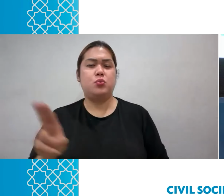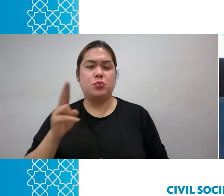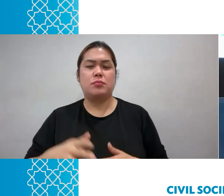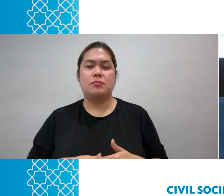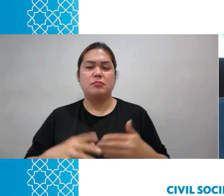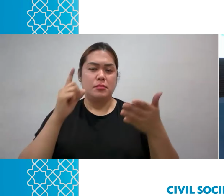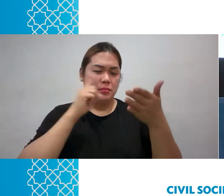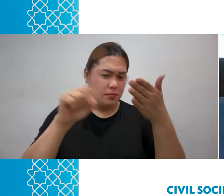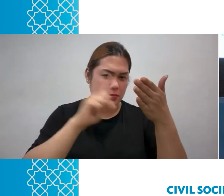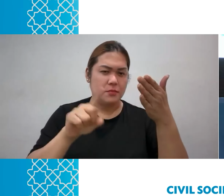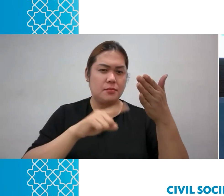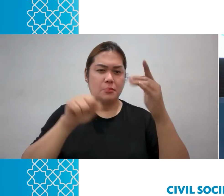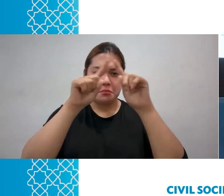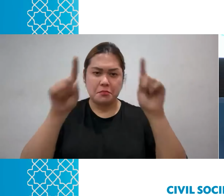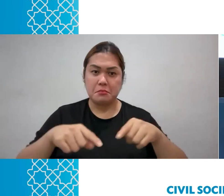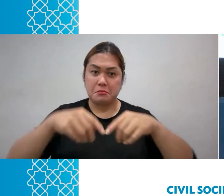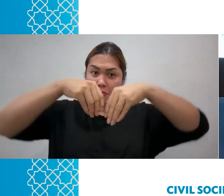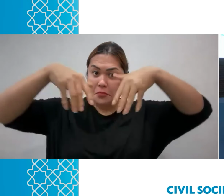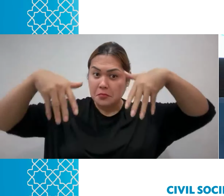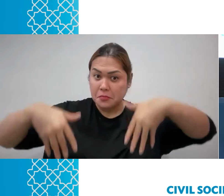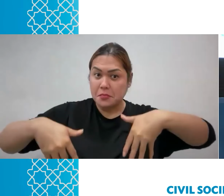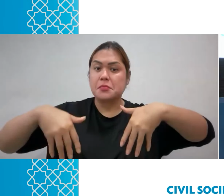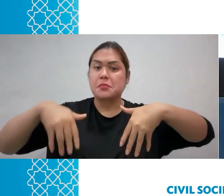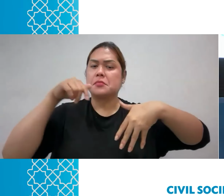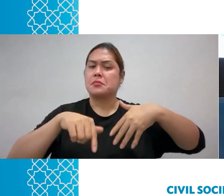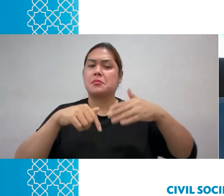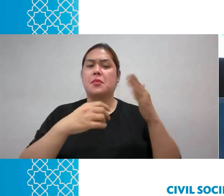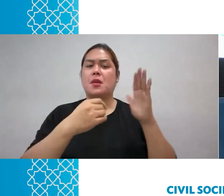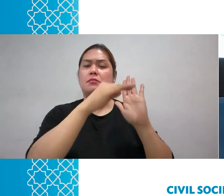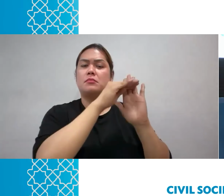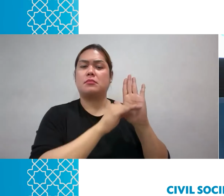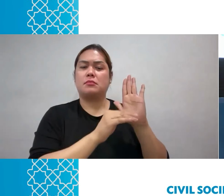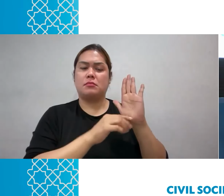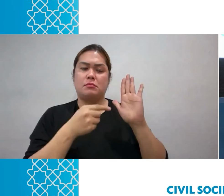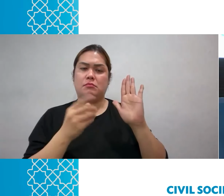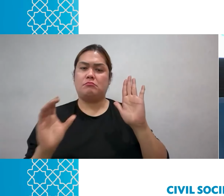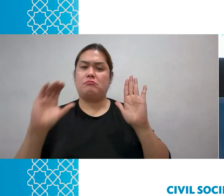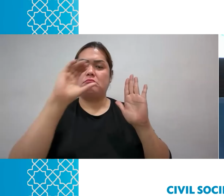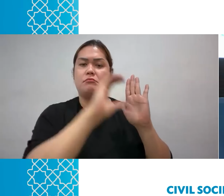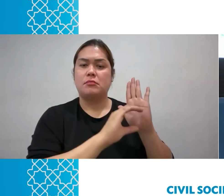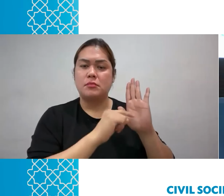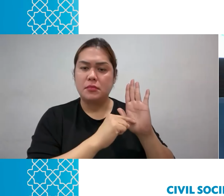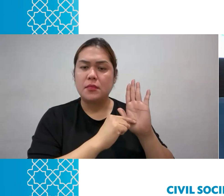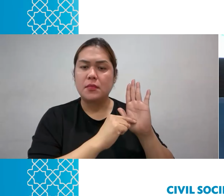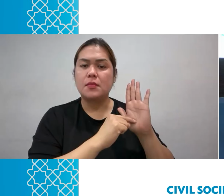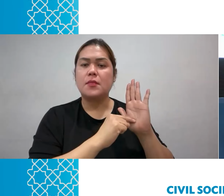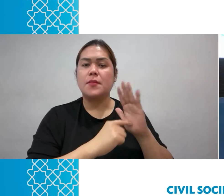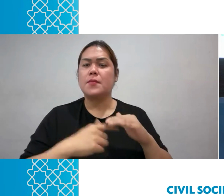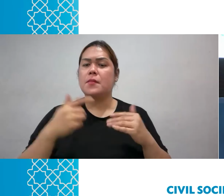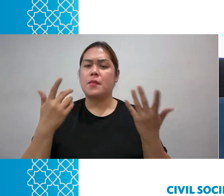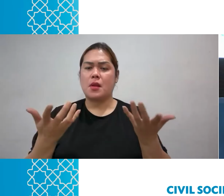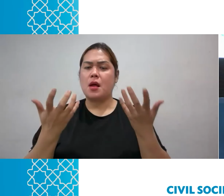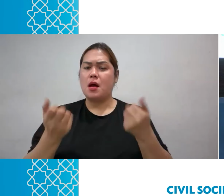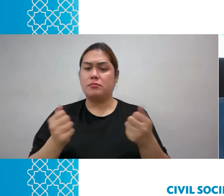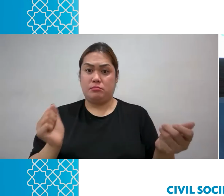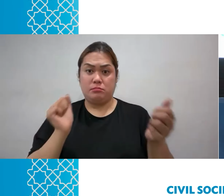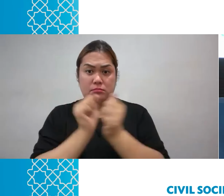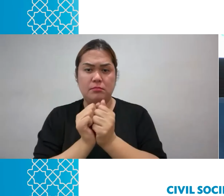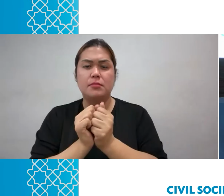and so on in order before the investments. And then it is accompanied by a